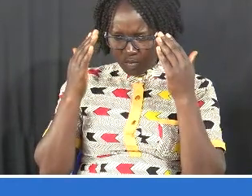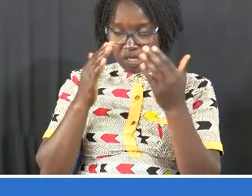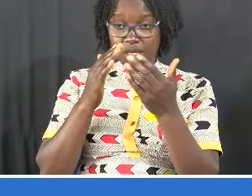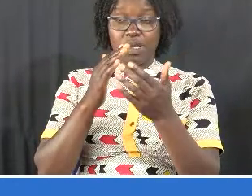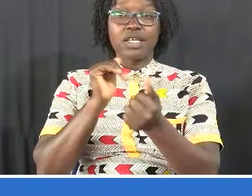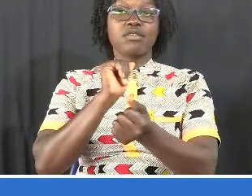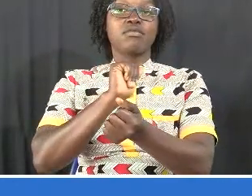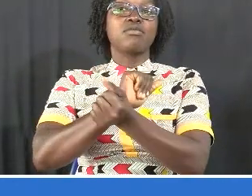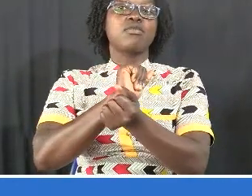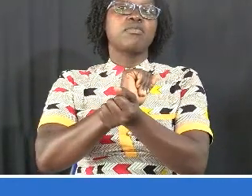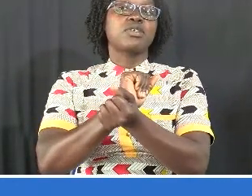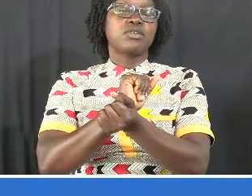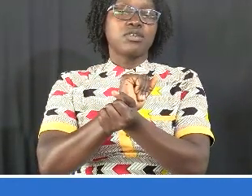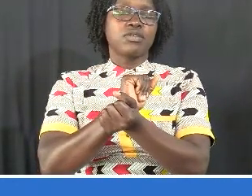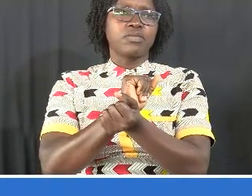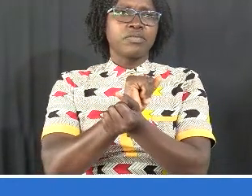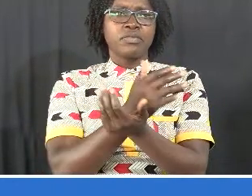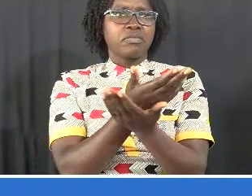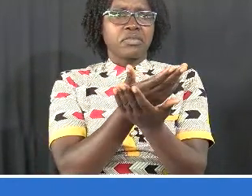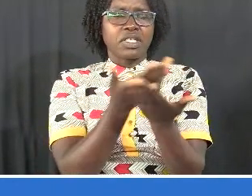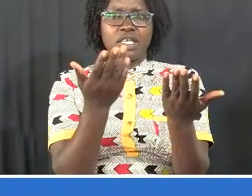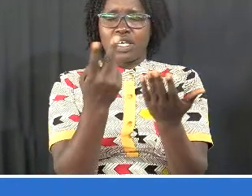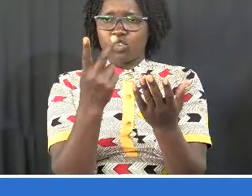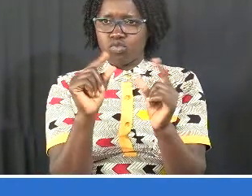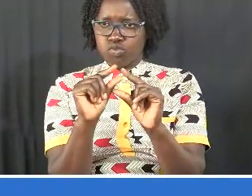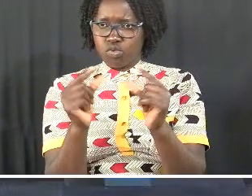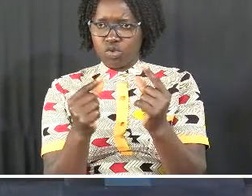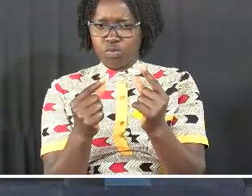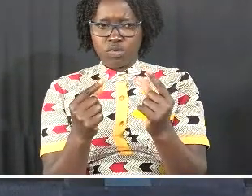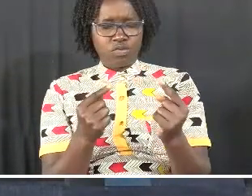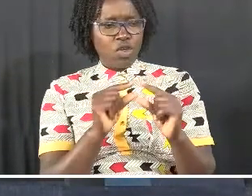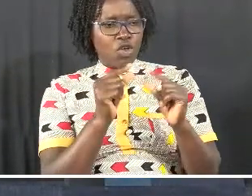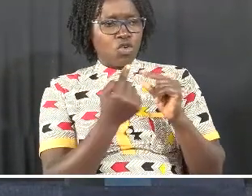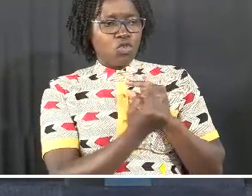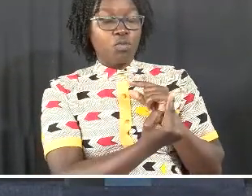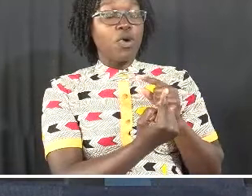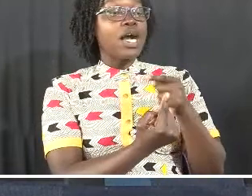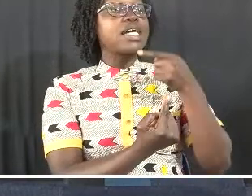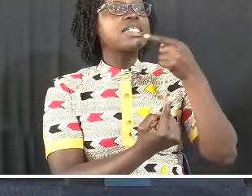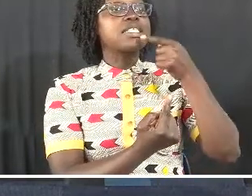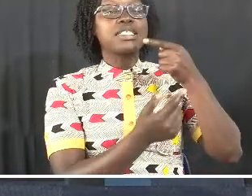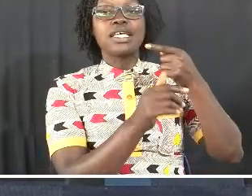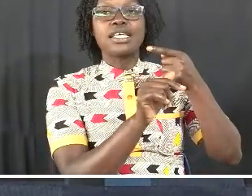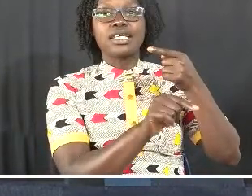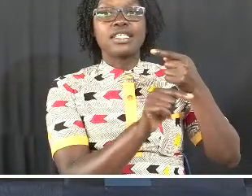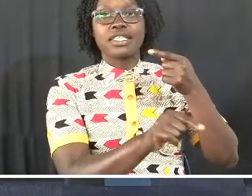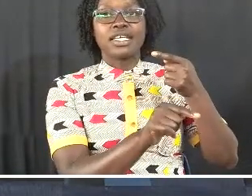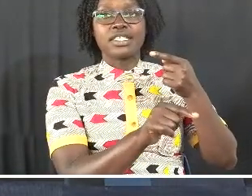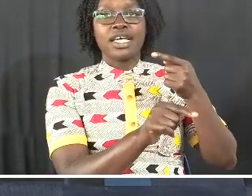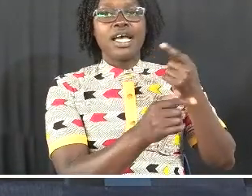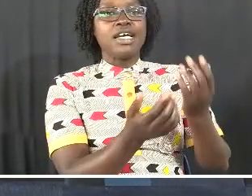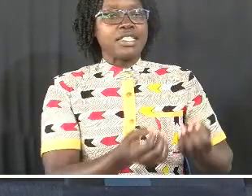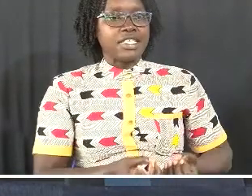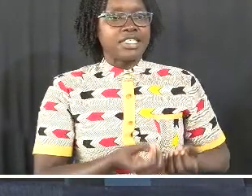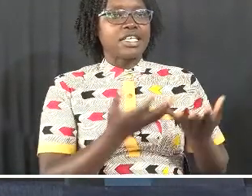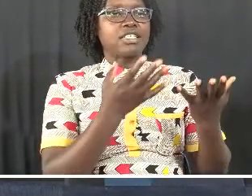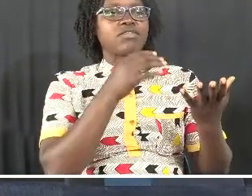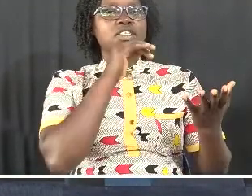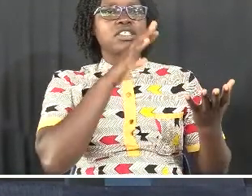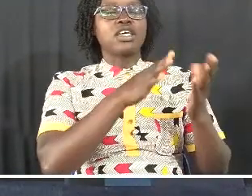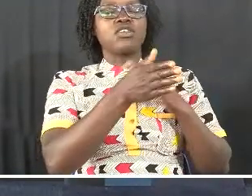prison. Here we have two groups. One group proclaiming the sacrifice done by the Son of